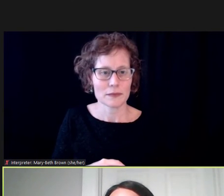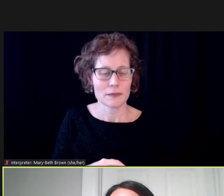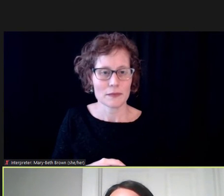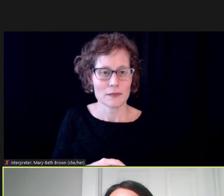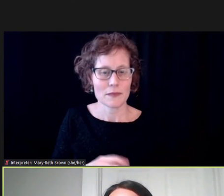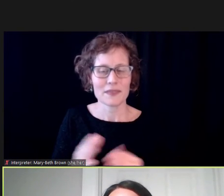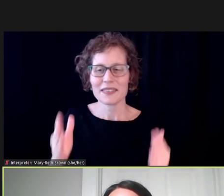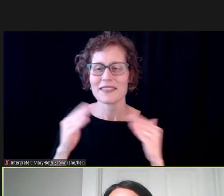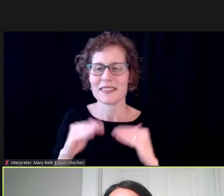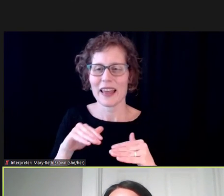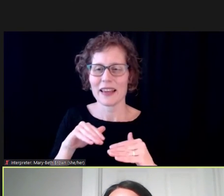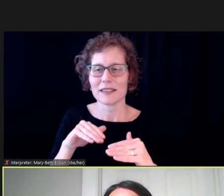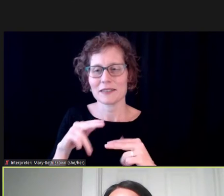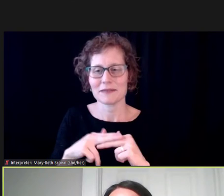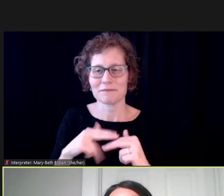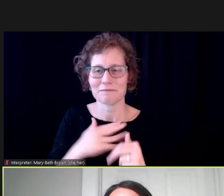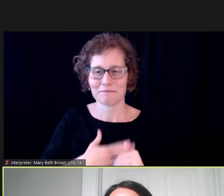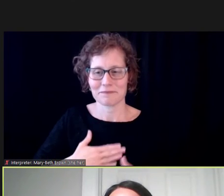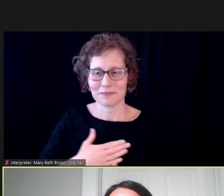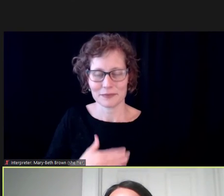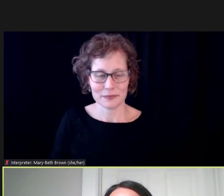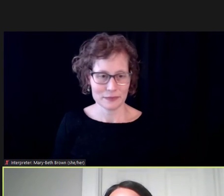Next slide, please.